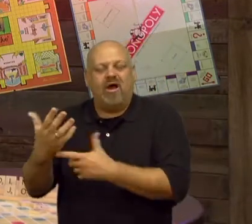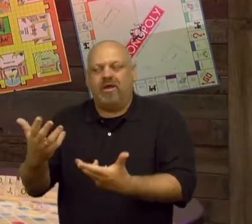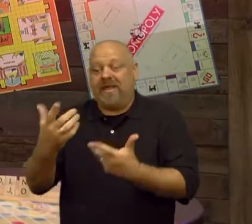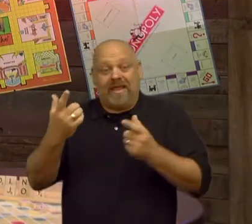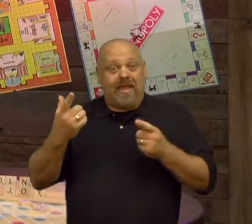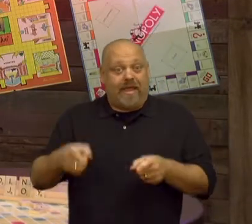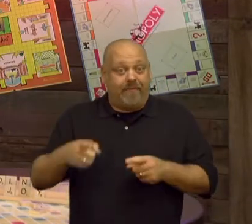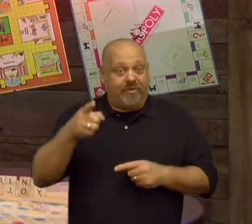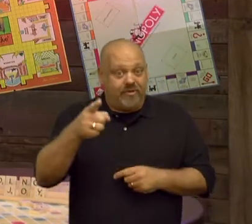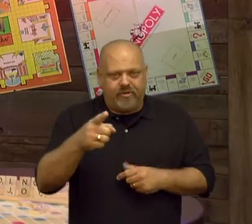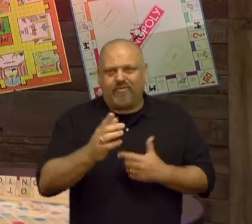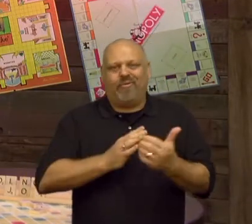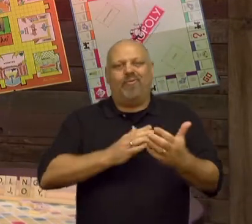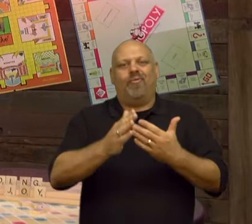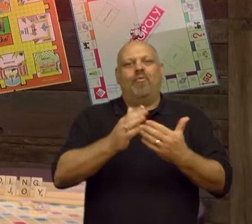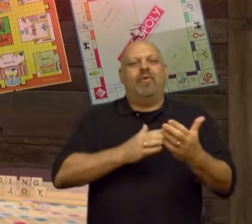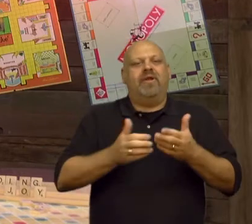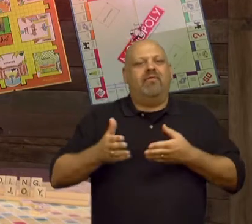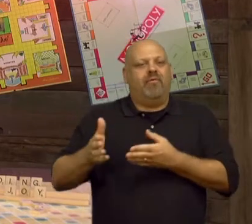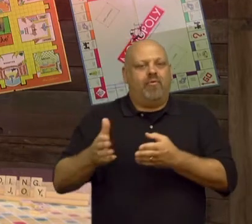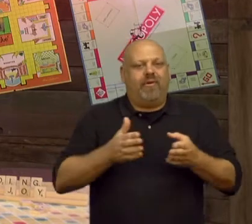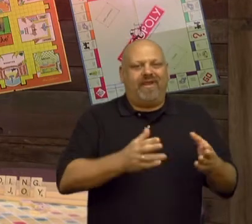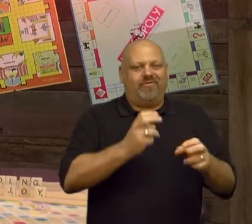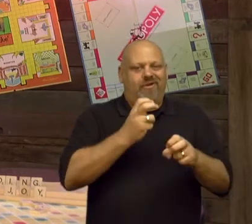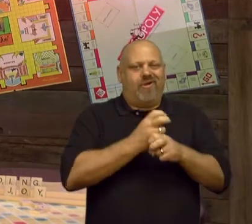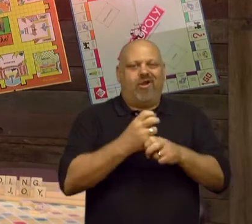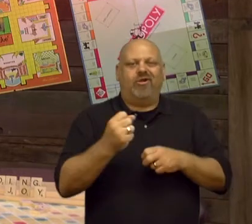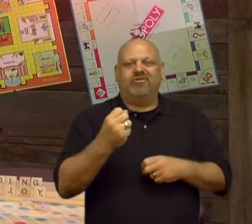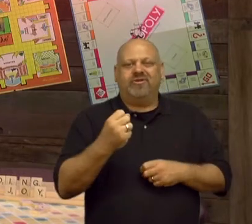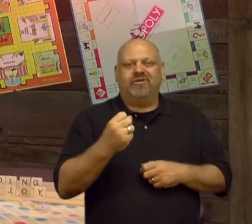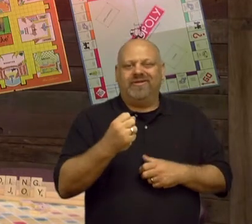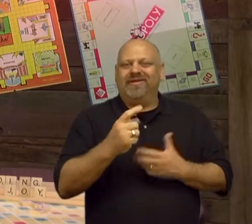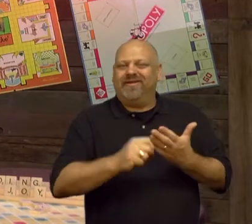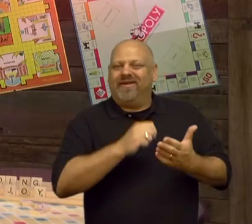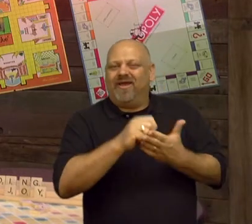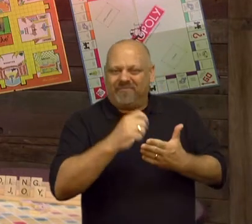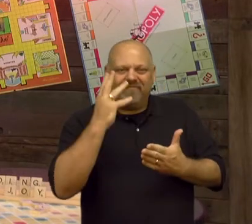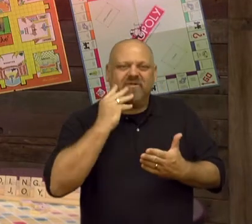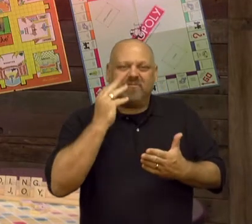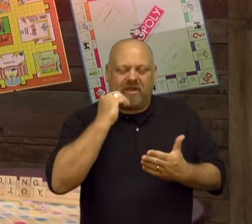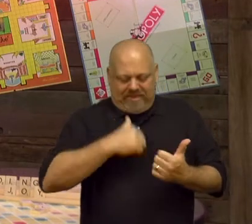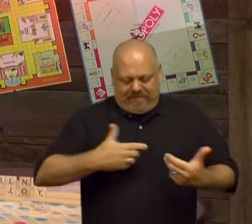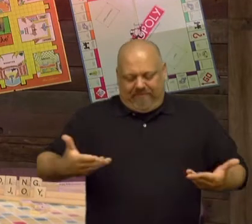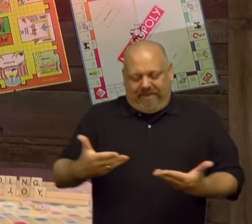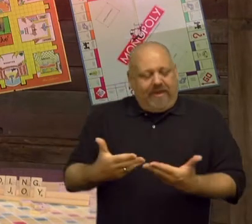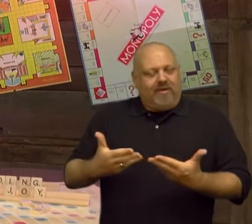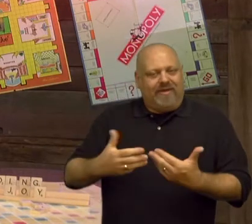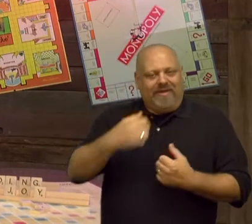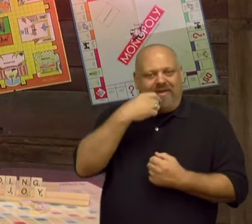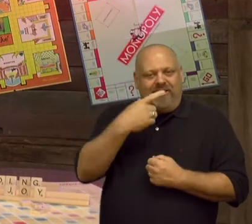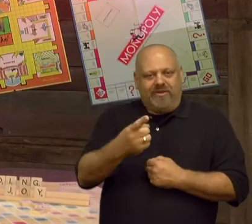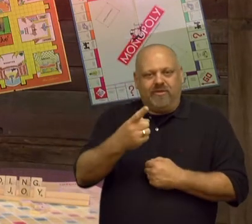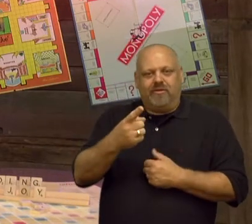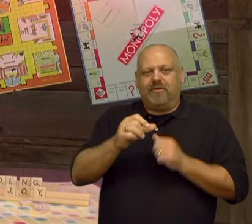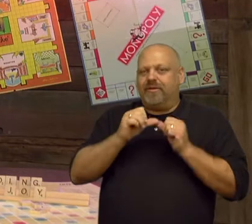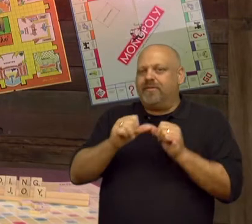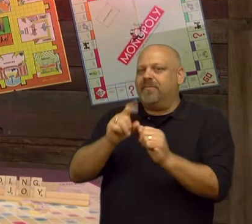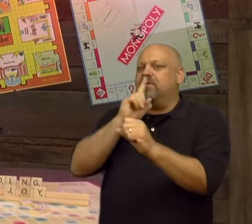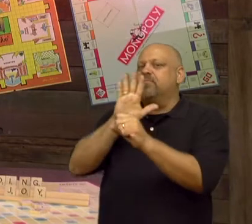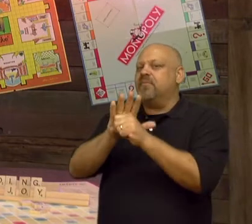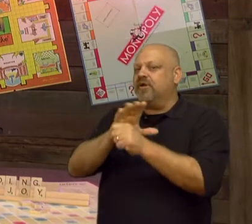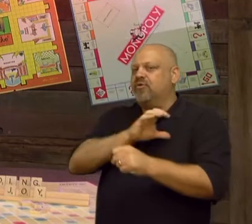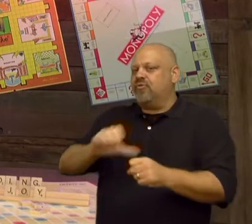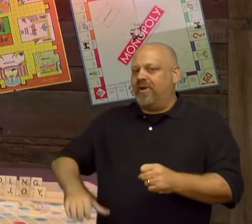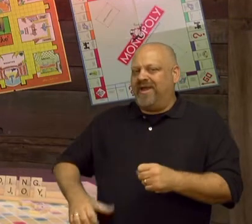job. If that has happened to you, or whatever ways or hardships you've experienced, I'm here to tell you that still be committed